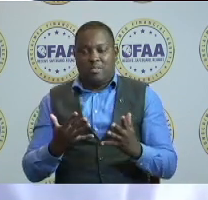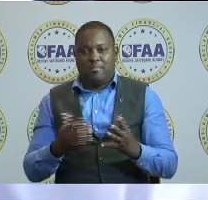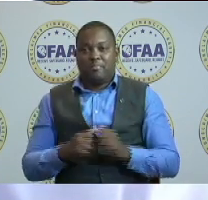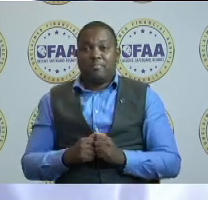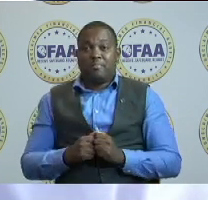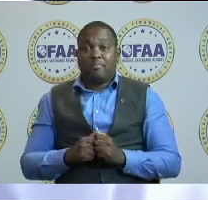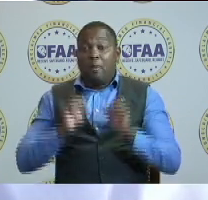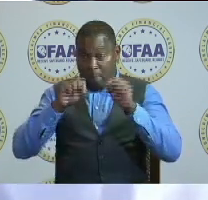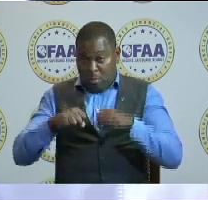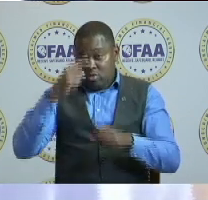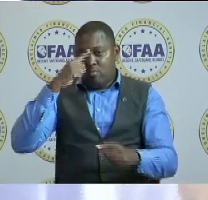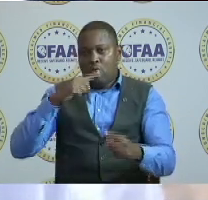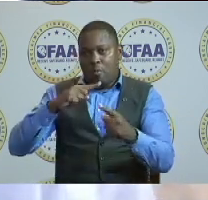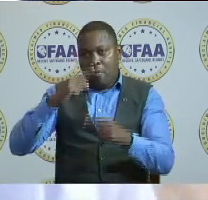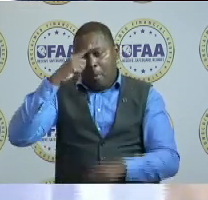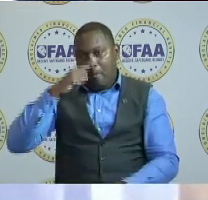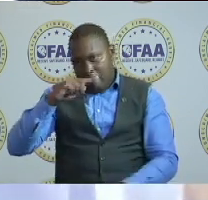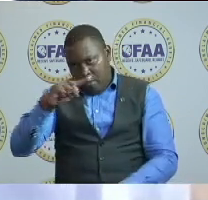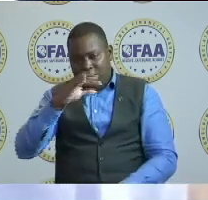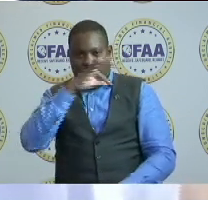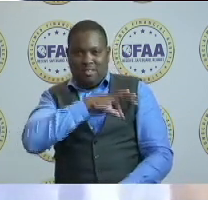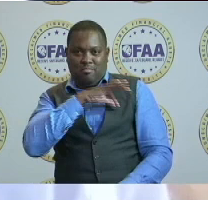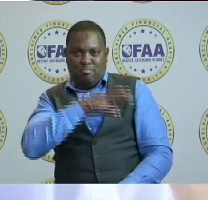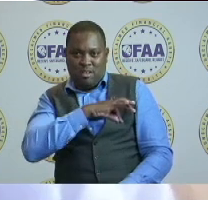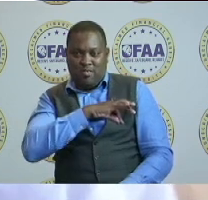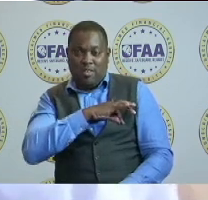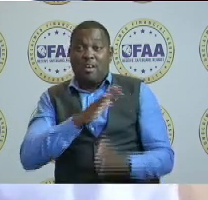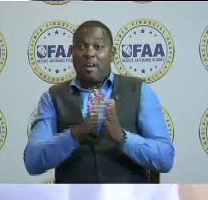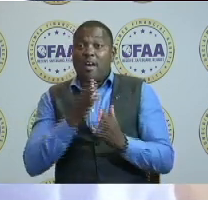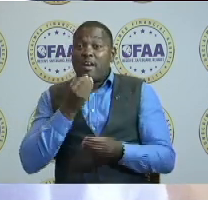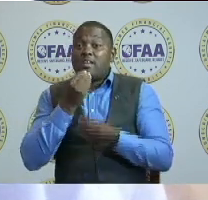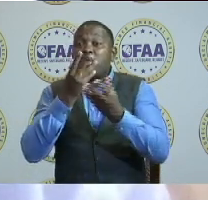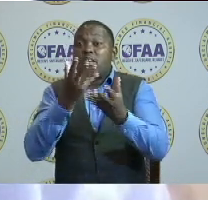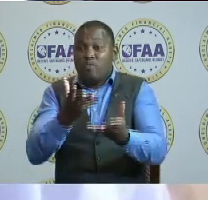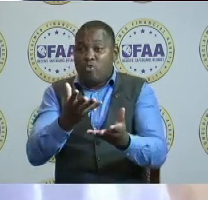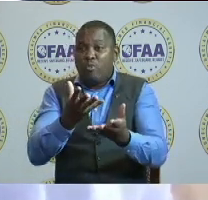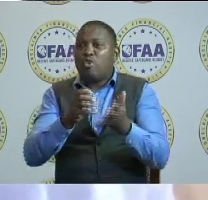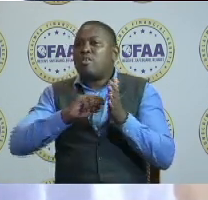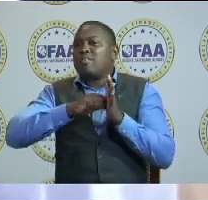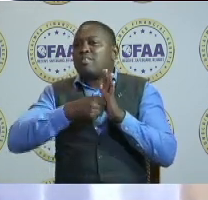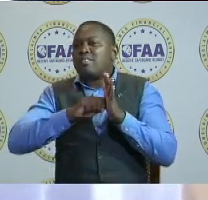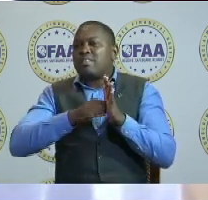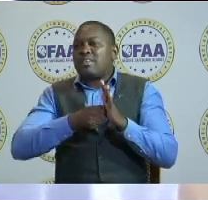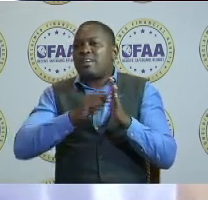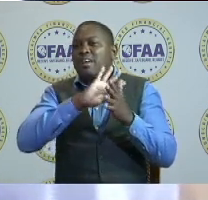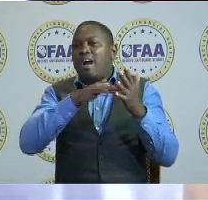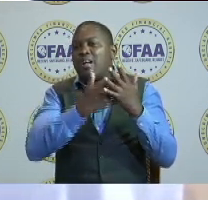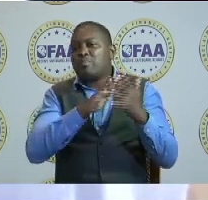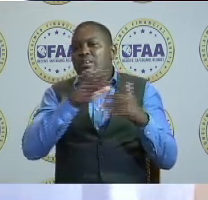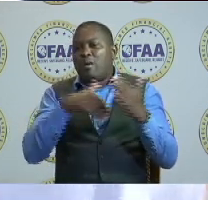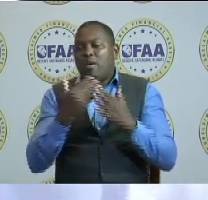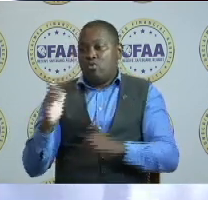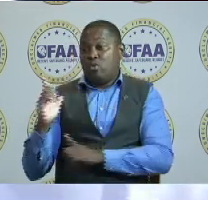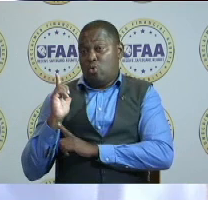the policy it benefits and it is informed by some key aspects of law in Kenya. And one